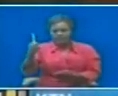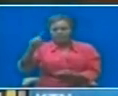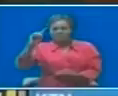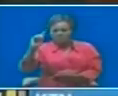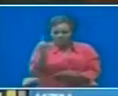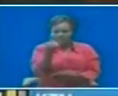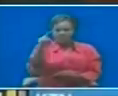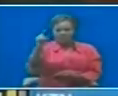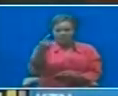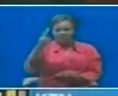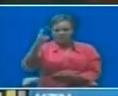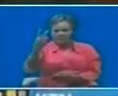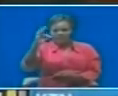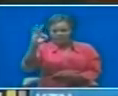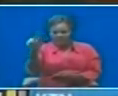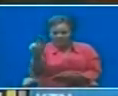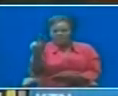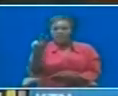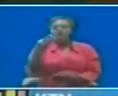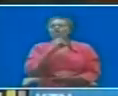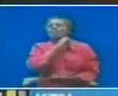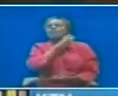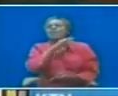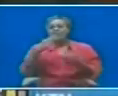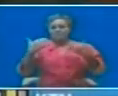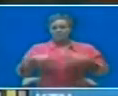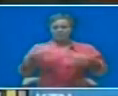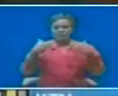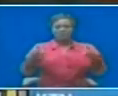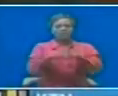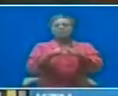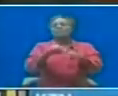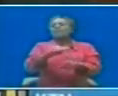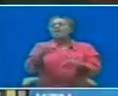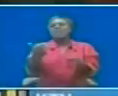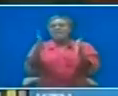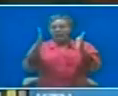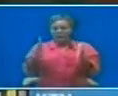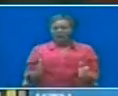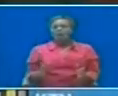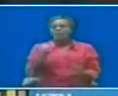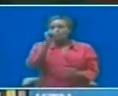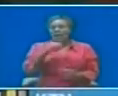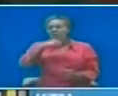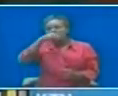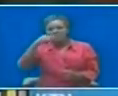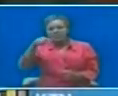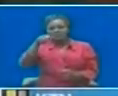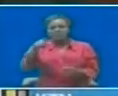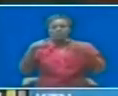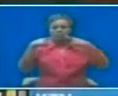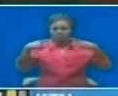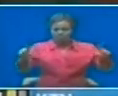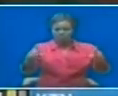first, second, and third respondents, and of any other local private sector actors in the